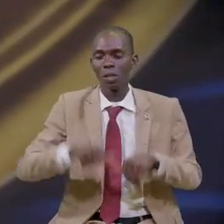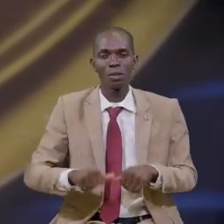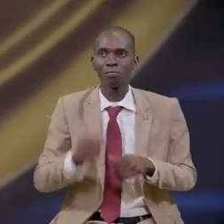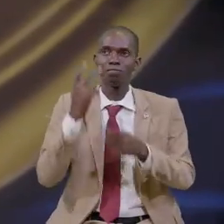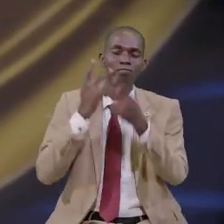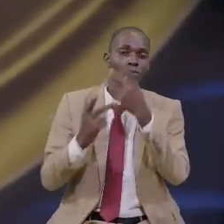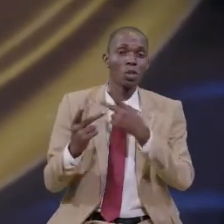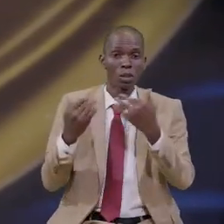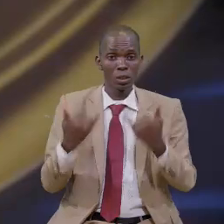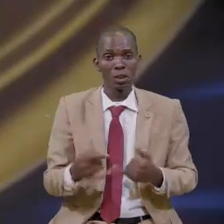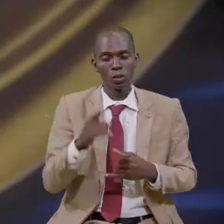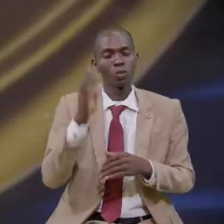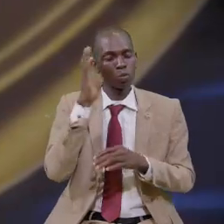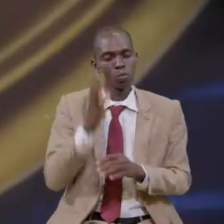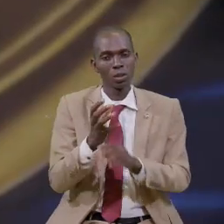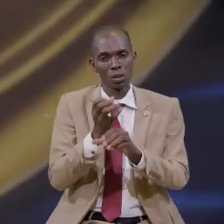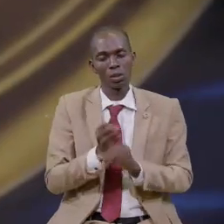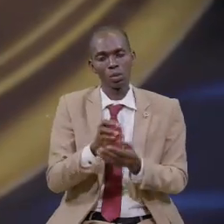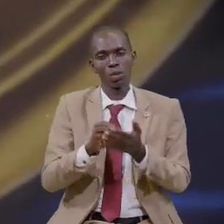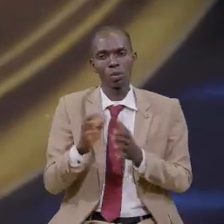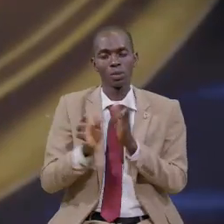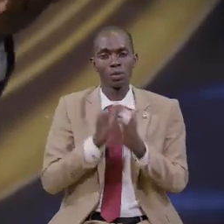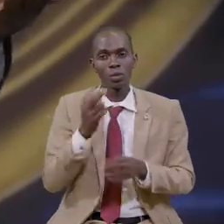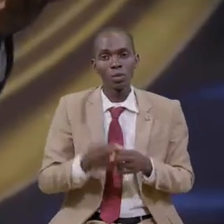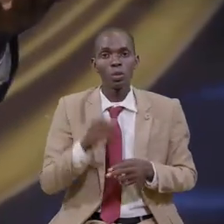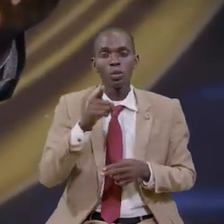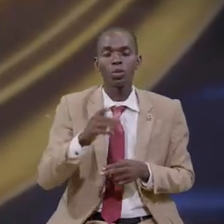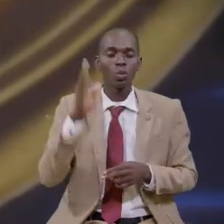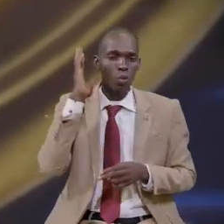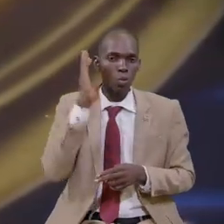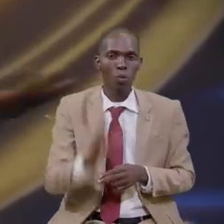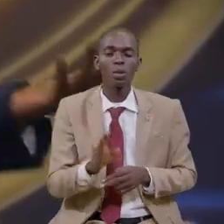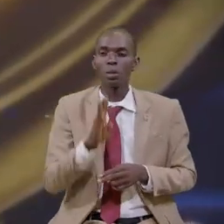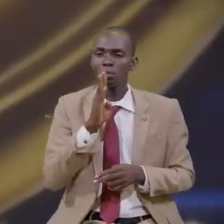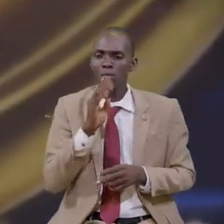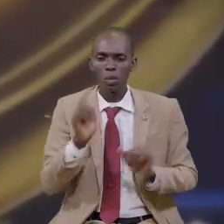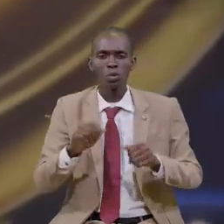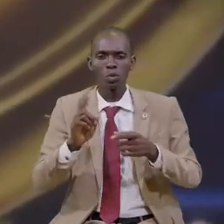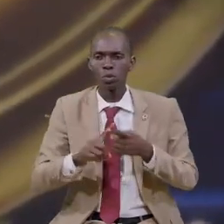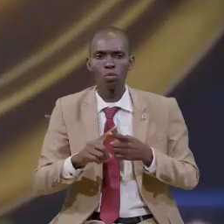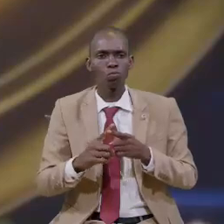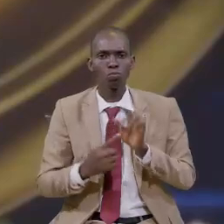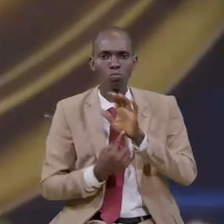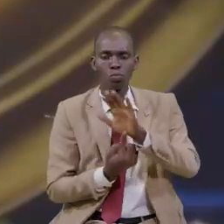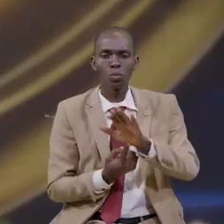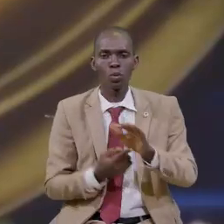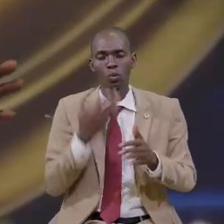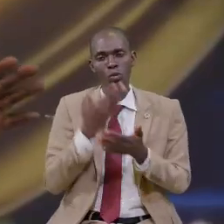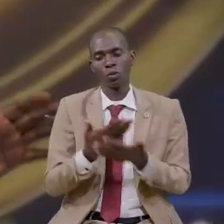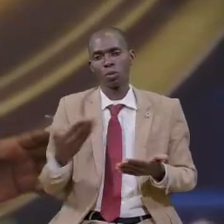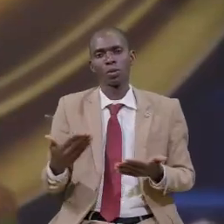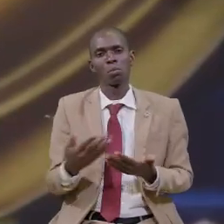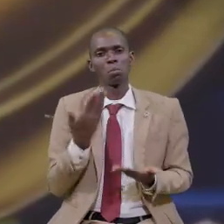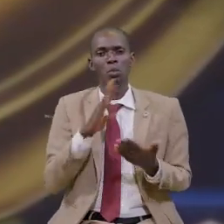You will speak out in society. Amen. Maybe you came and there was no value. Only your